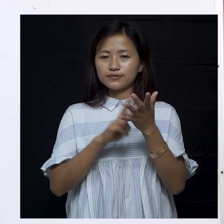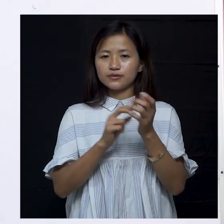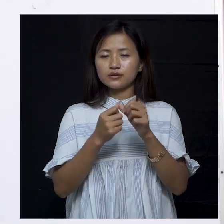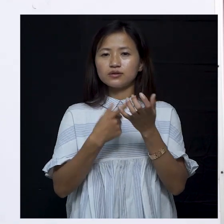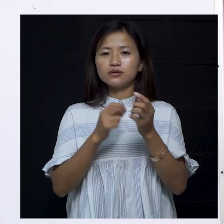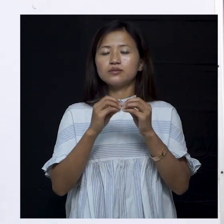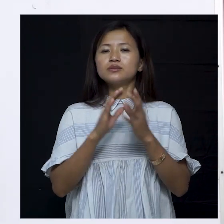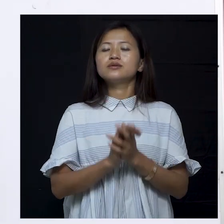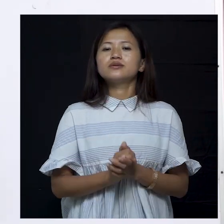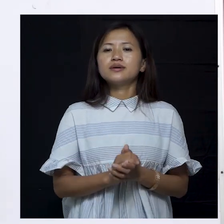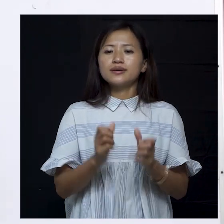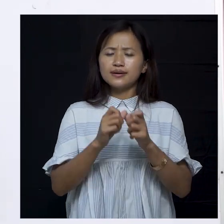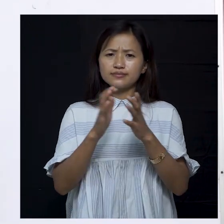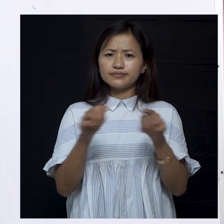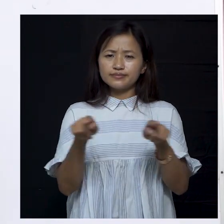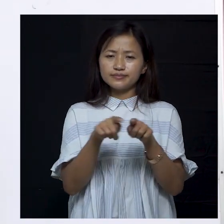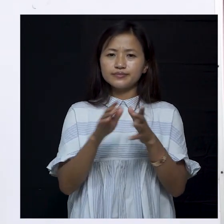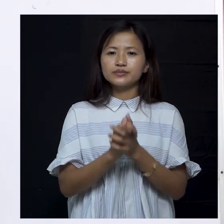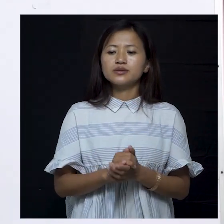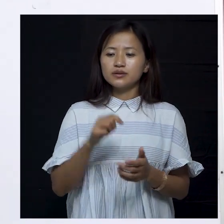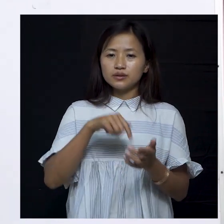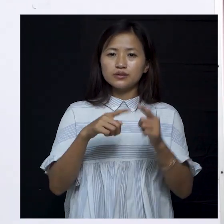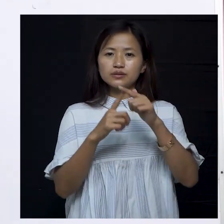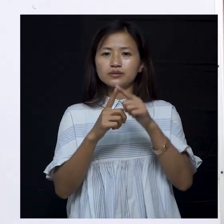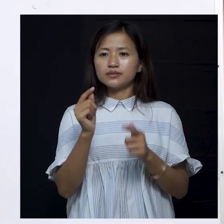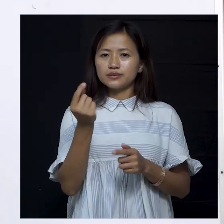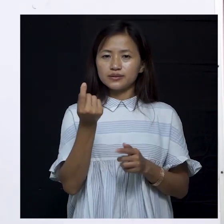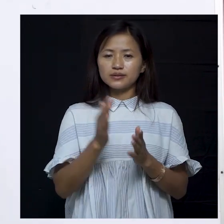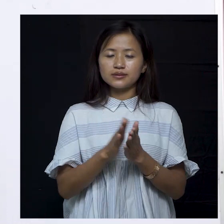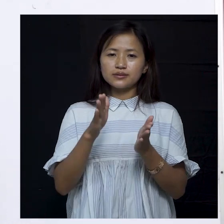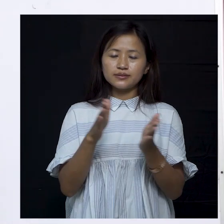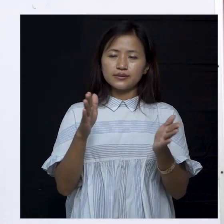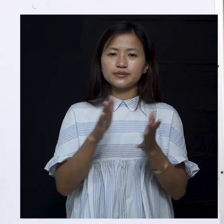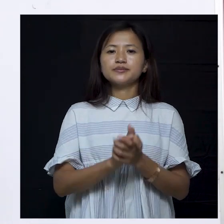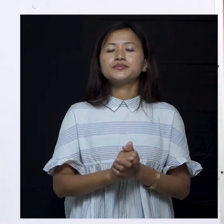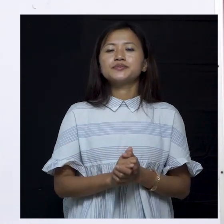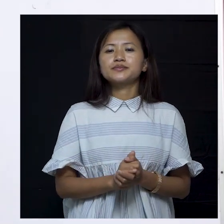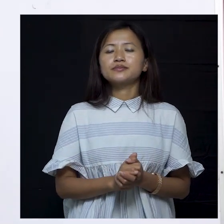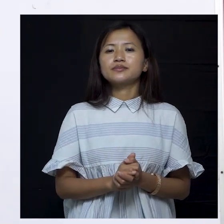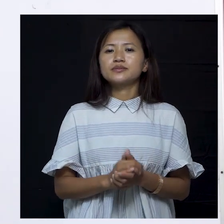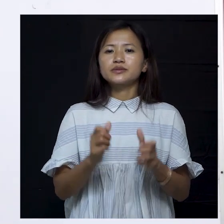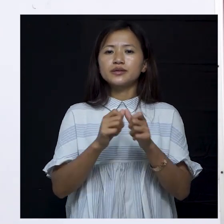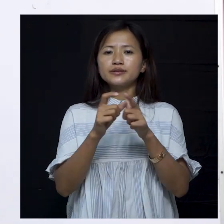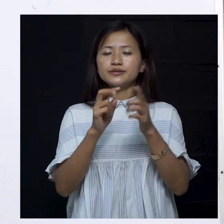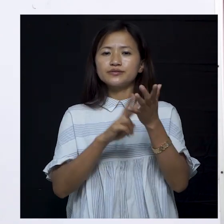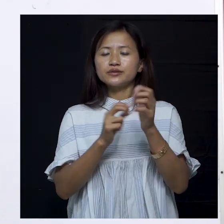and an adjective. It also does, but here the topic is going to be a little lengthy. An adverb will